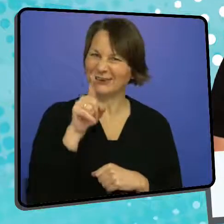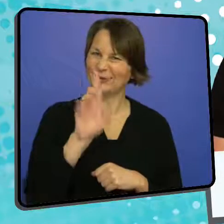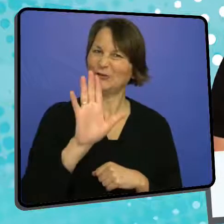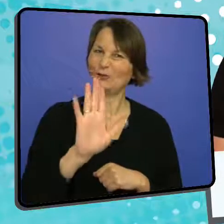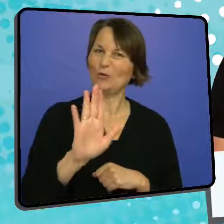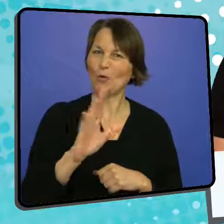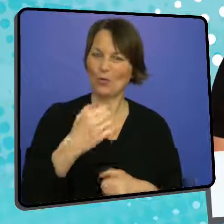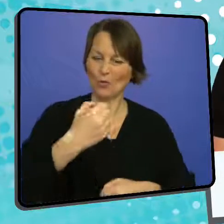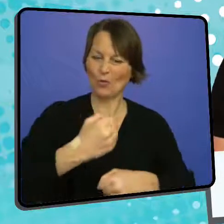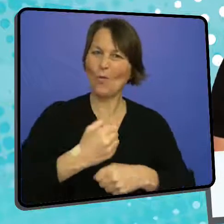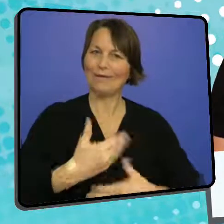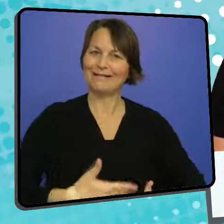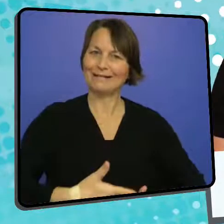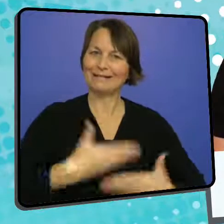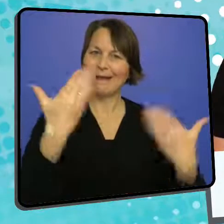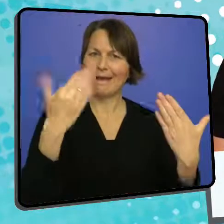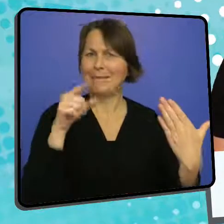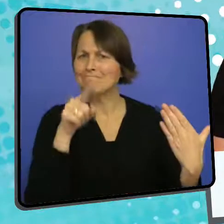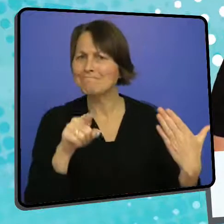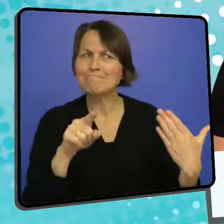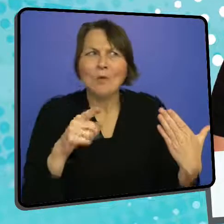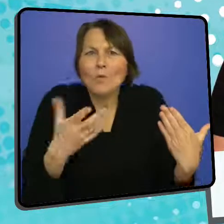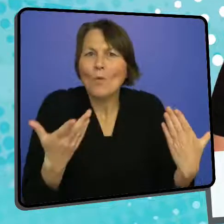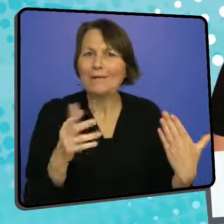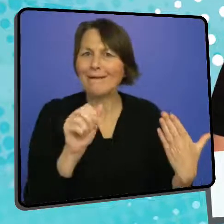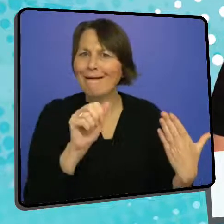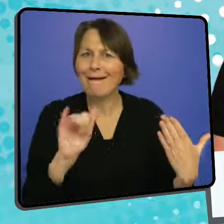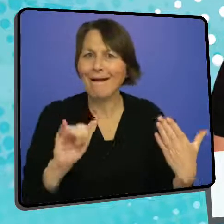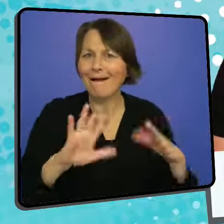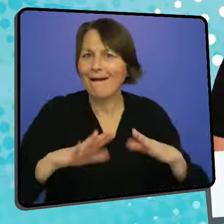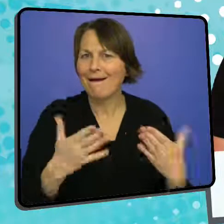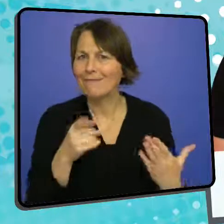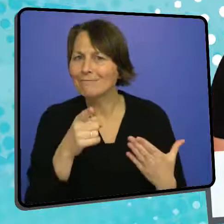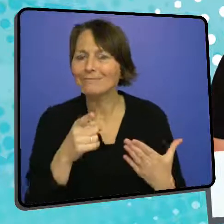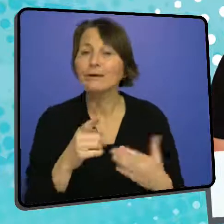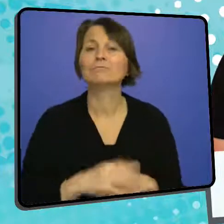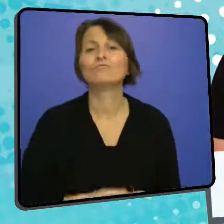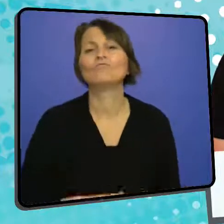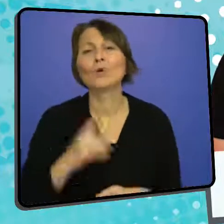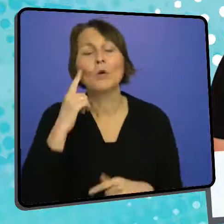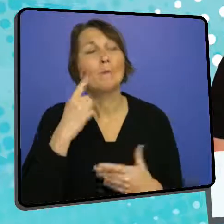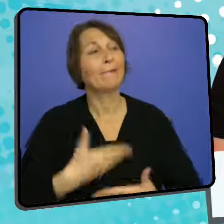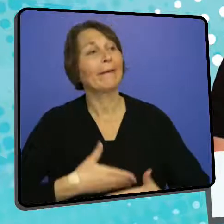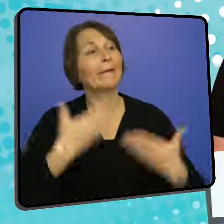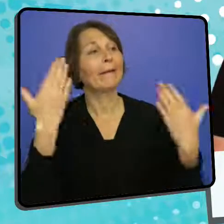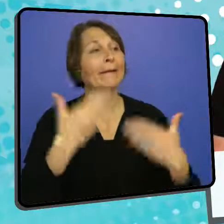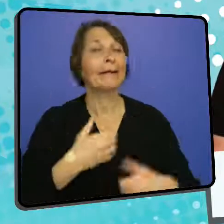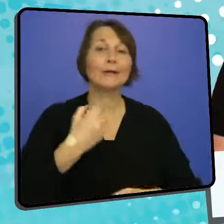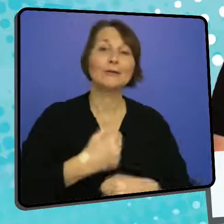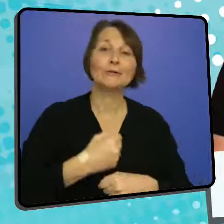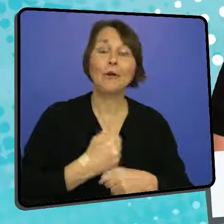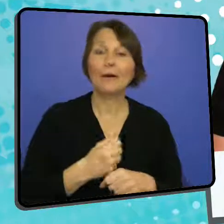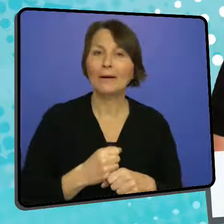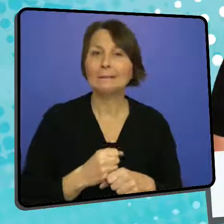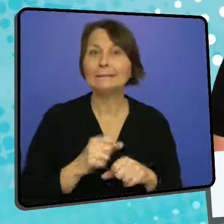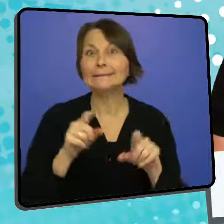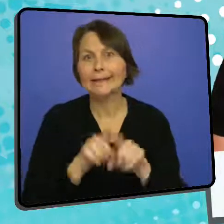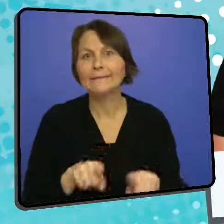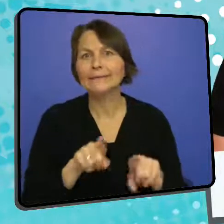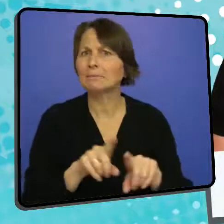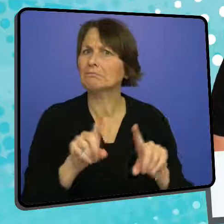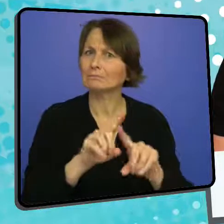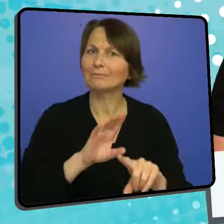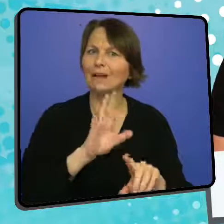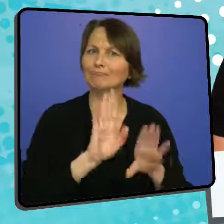space of AI. And so I know every day is often different in every job, but can you describe what your